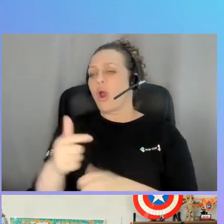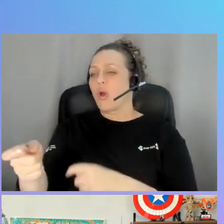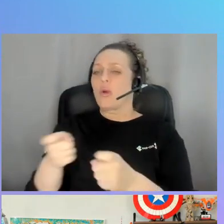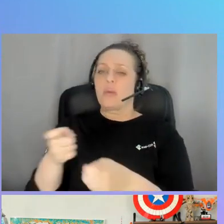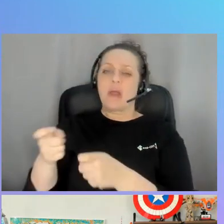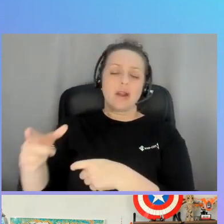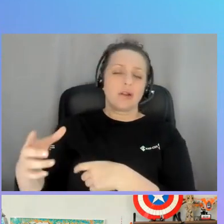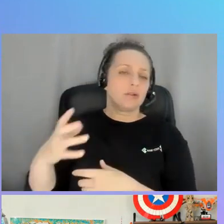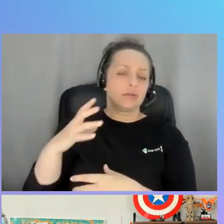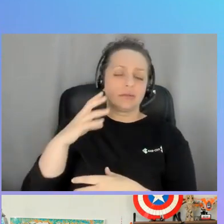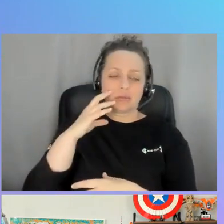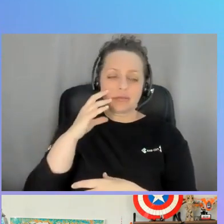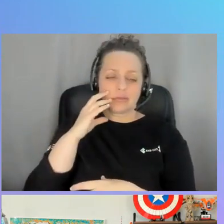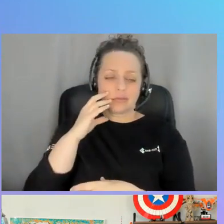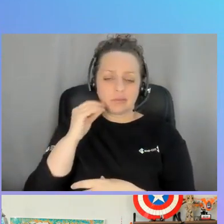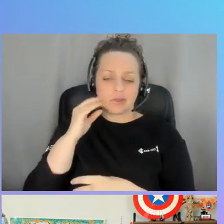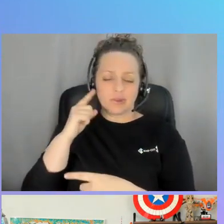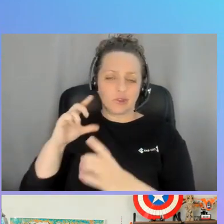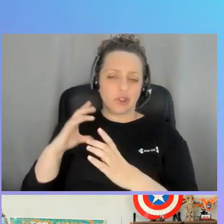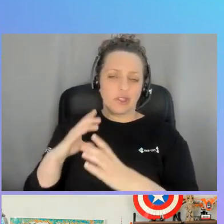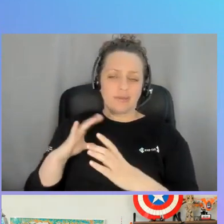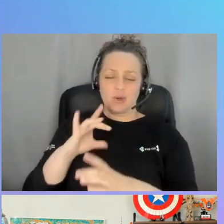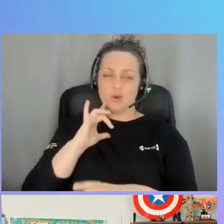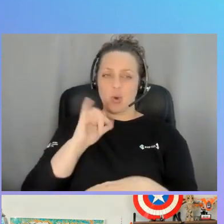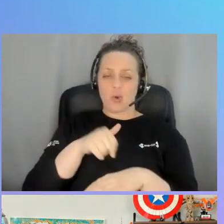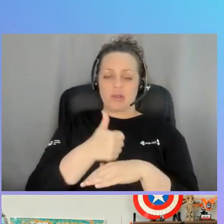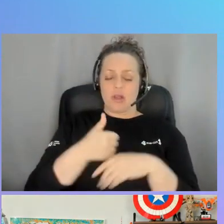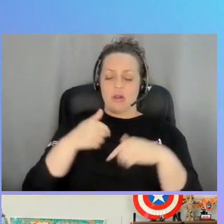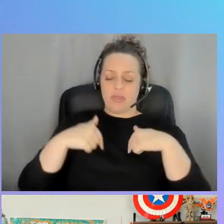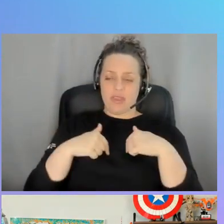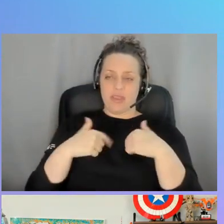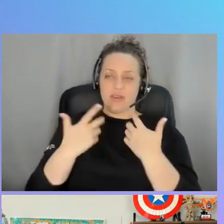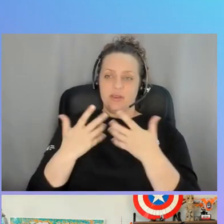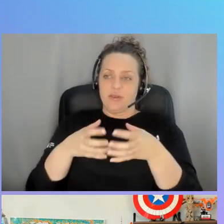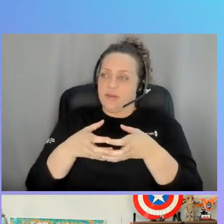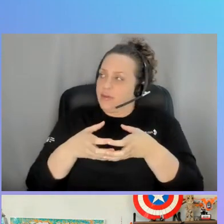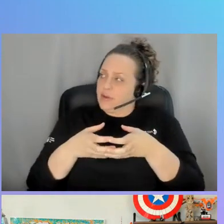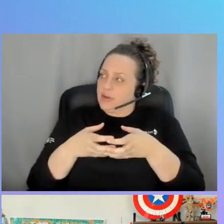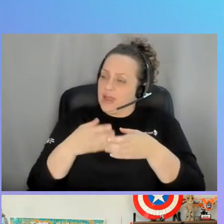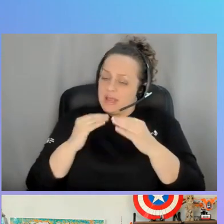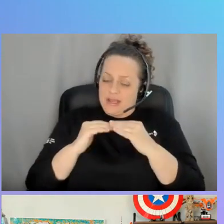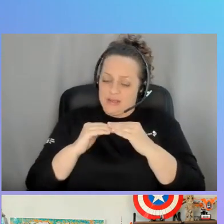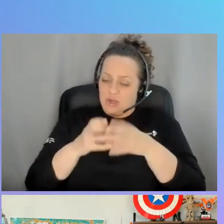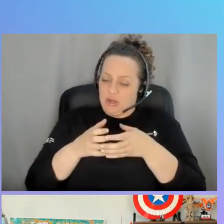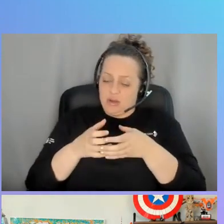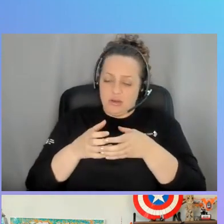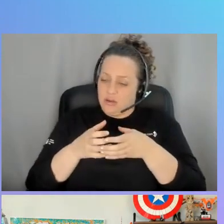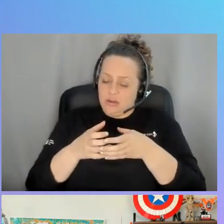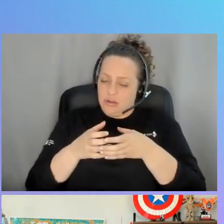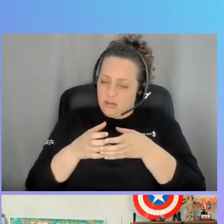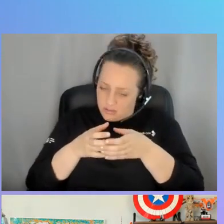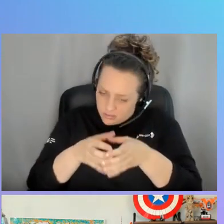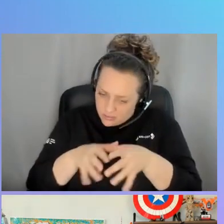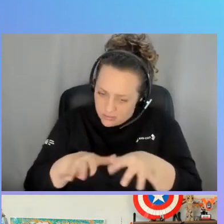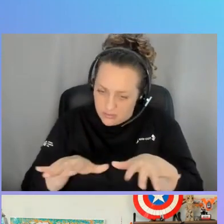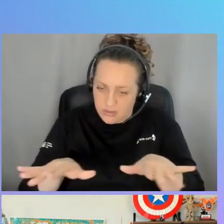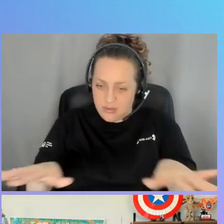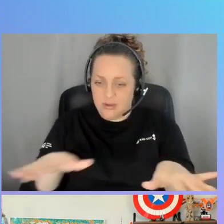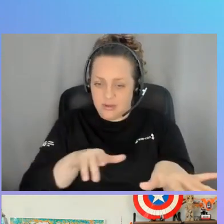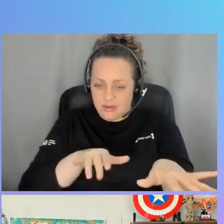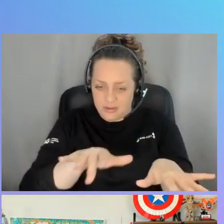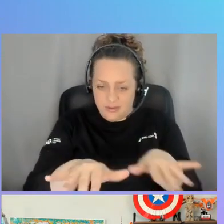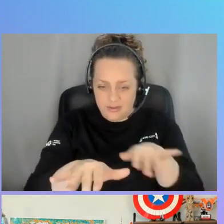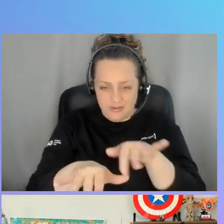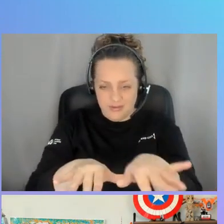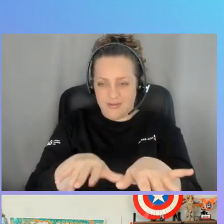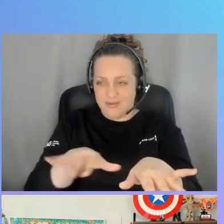customer experience. Don't create this island of accessibility, right? Instead, push accessibility into all these